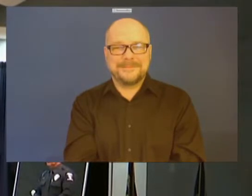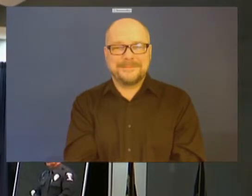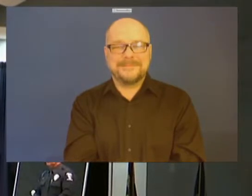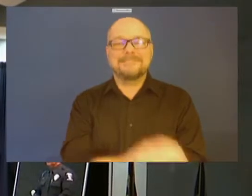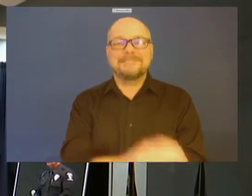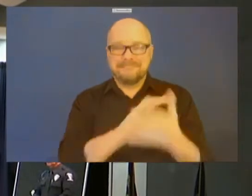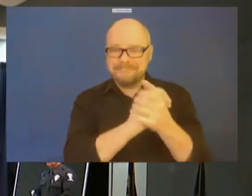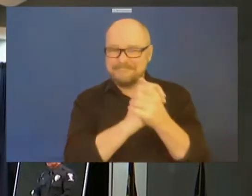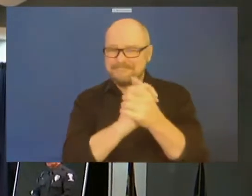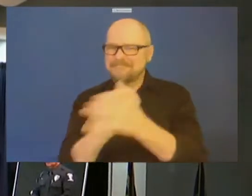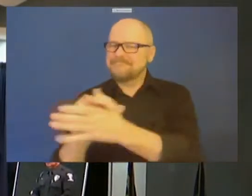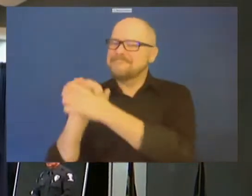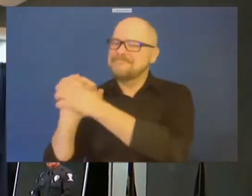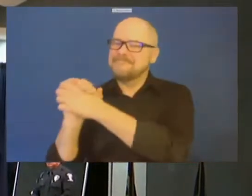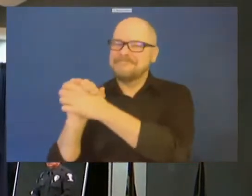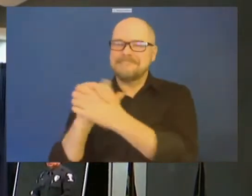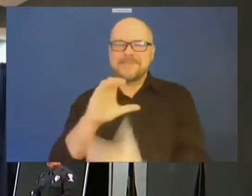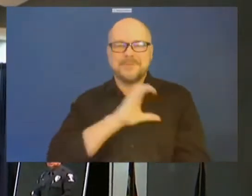Congratulations, officers.